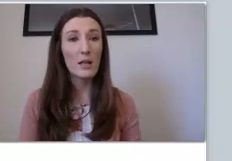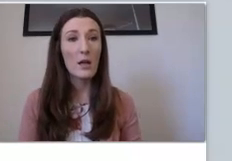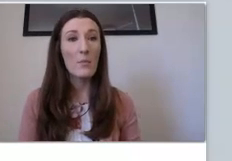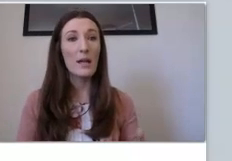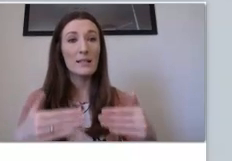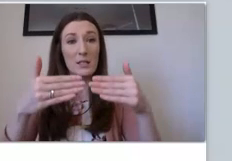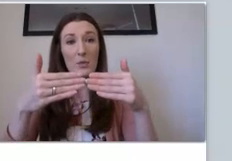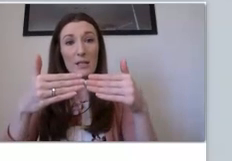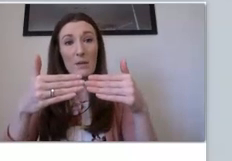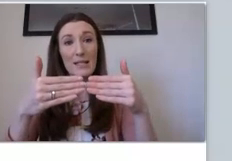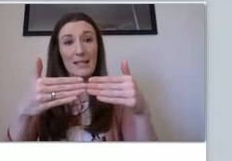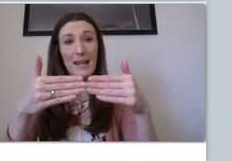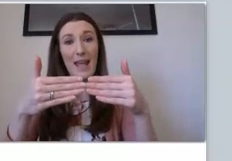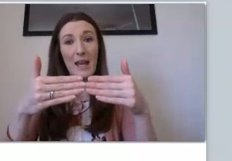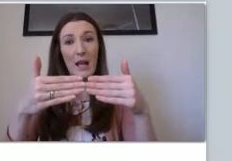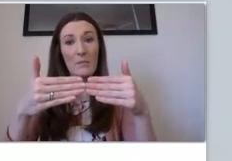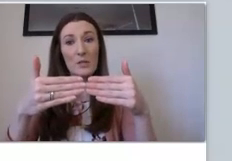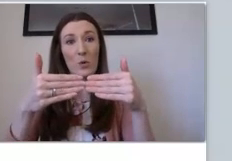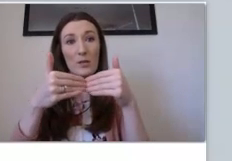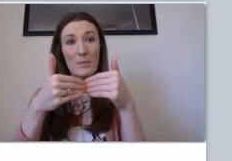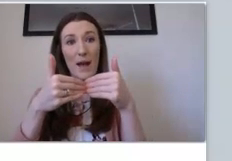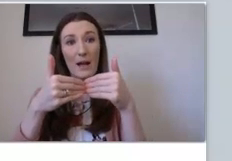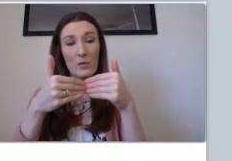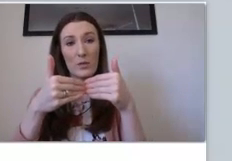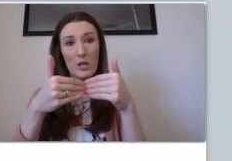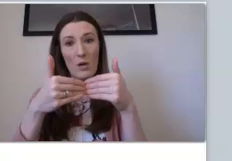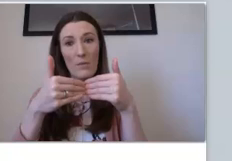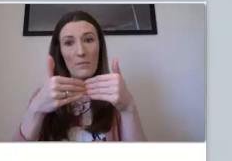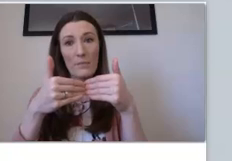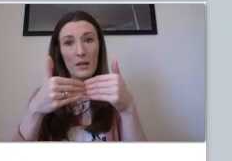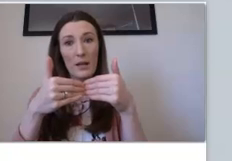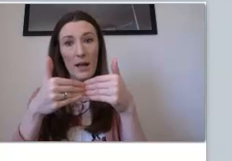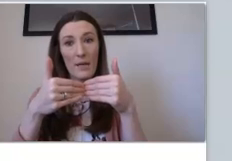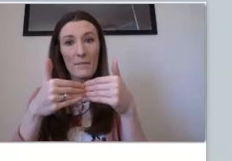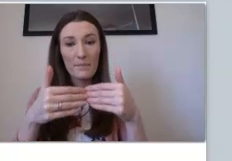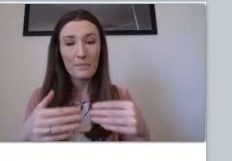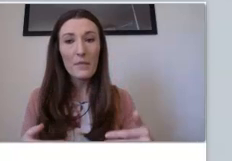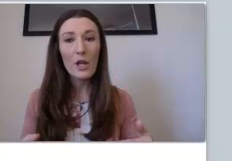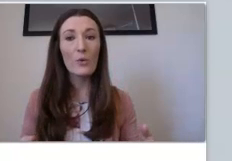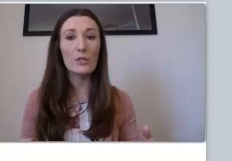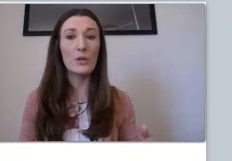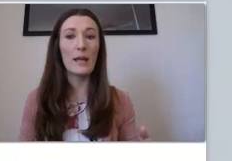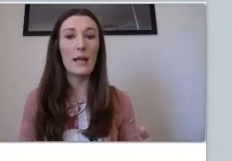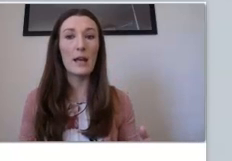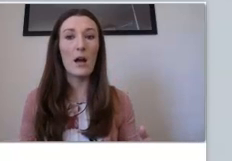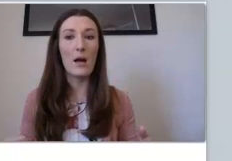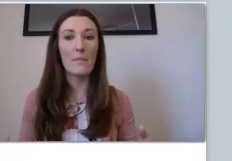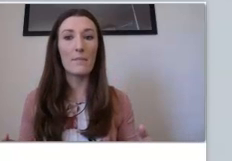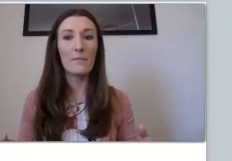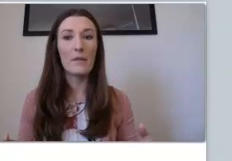front, because it's going to be dented in, it comes back towards you. Okay, you are doing